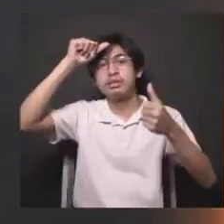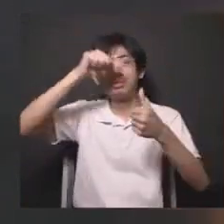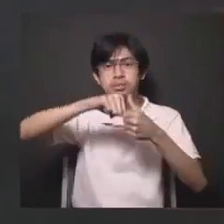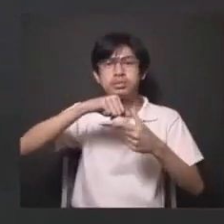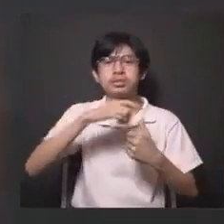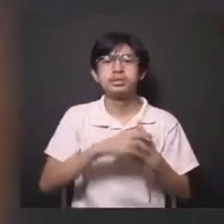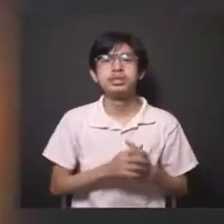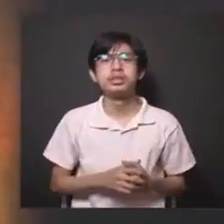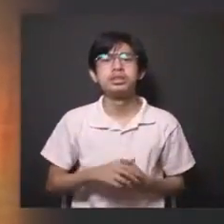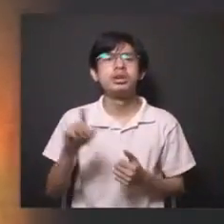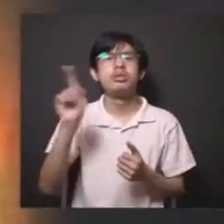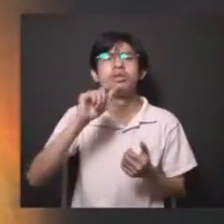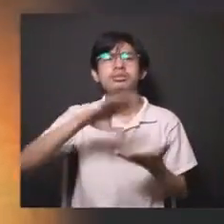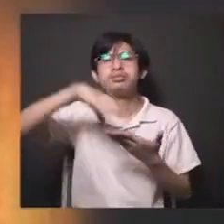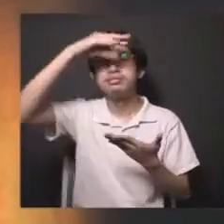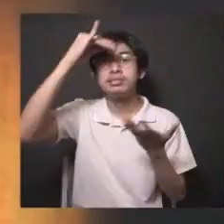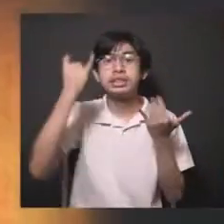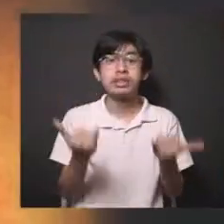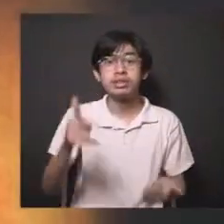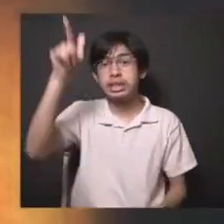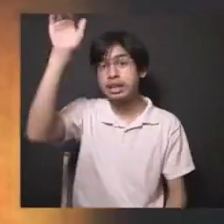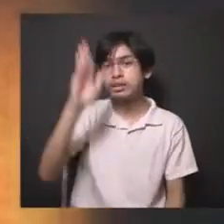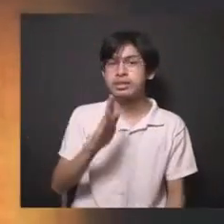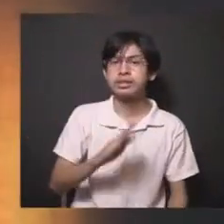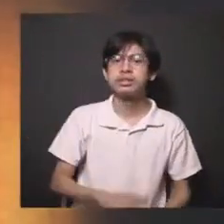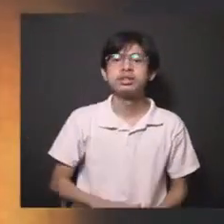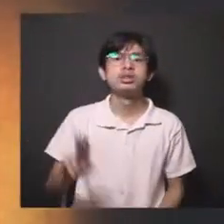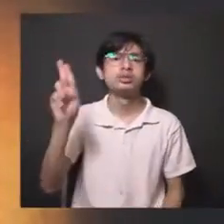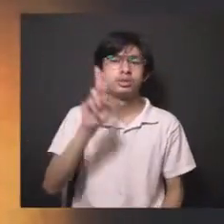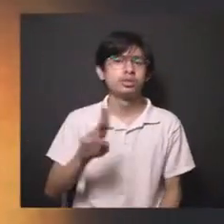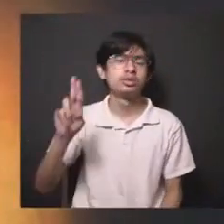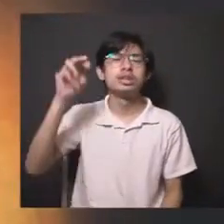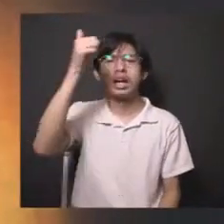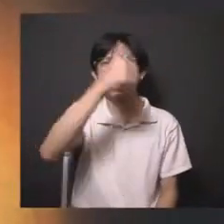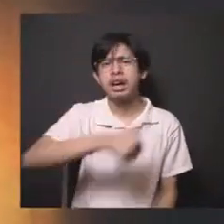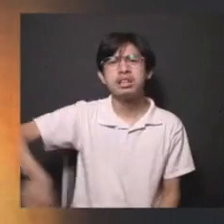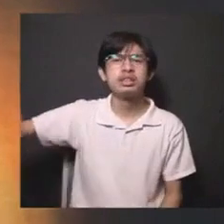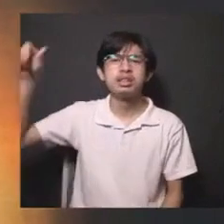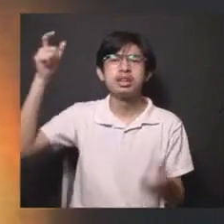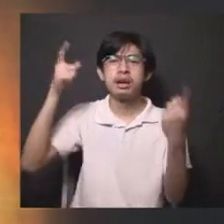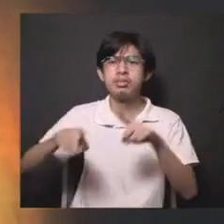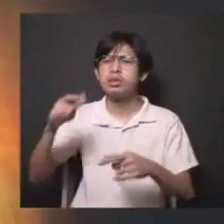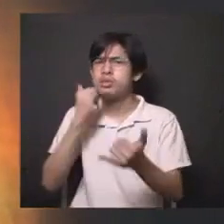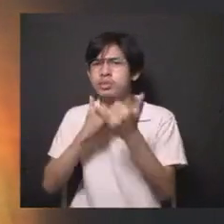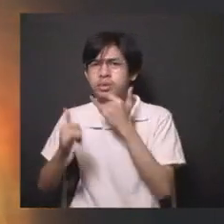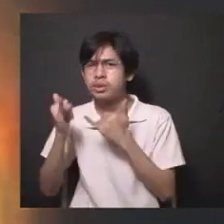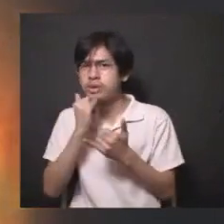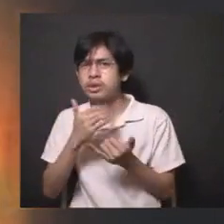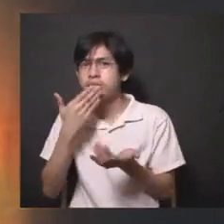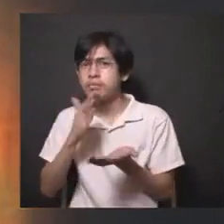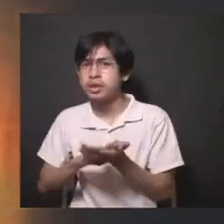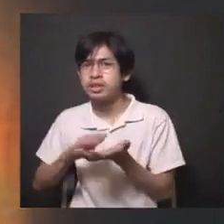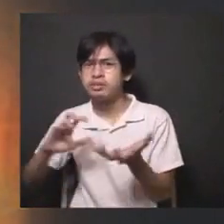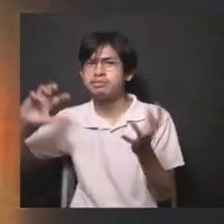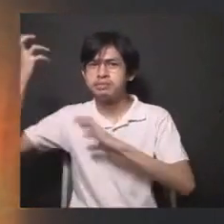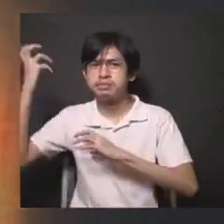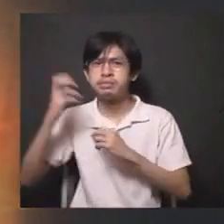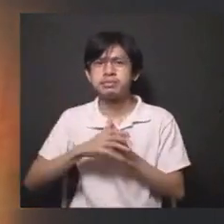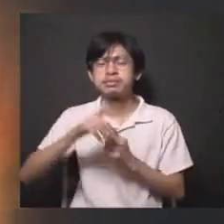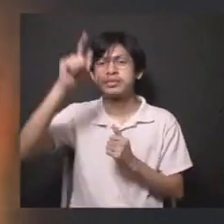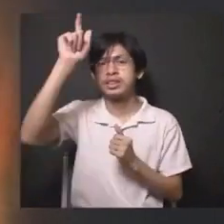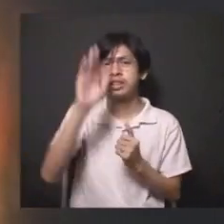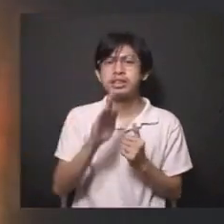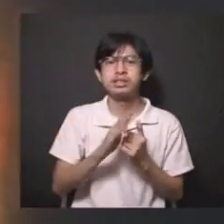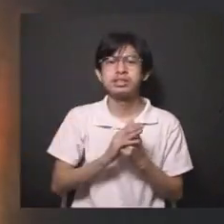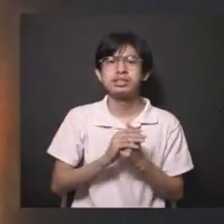That God can use every wrong thing in your life and then use it for good. God can use it for the